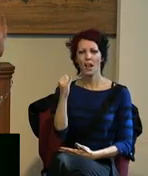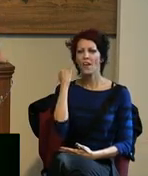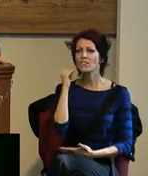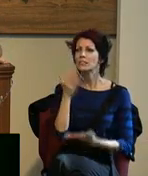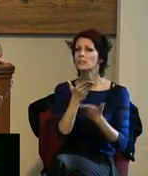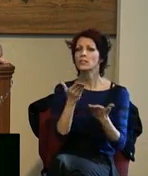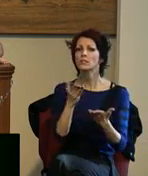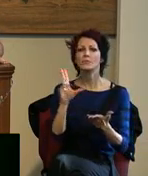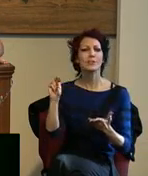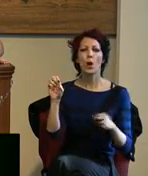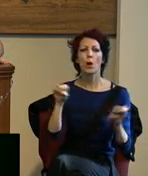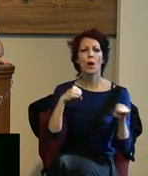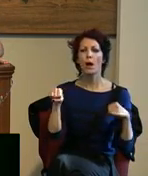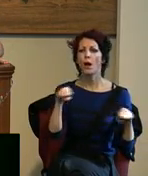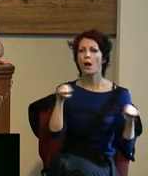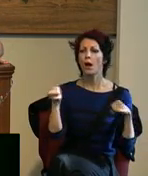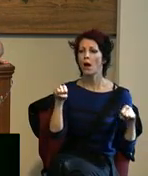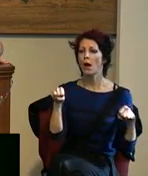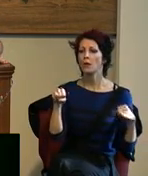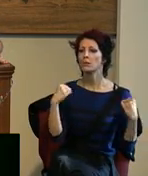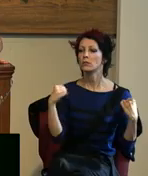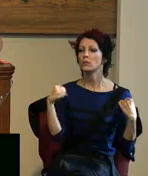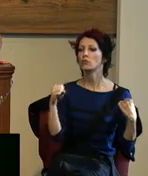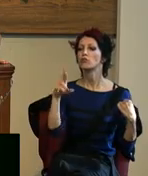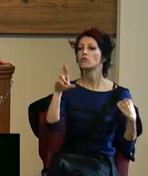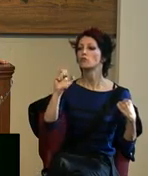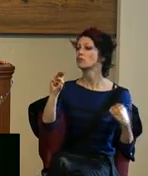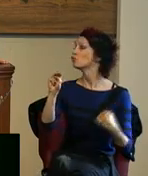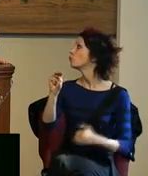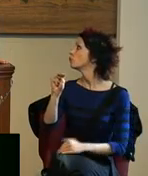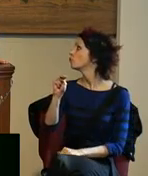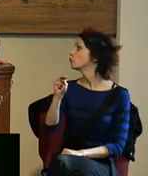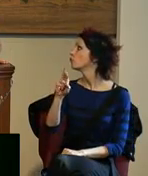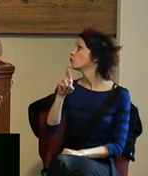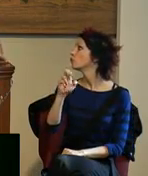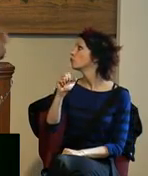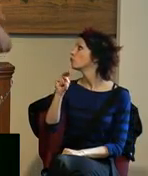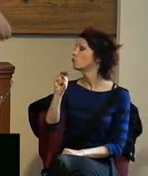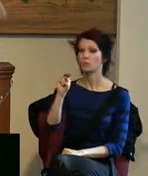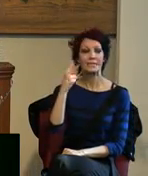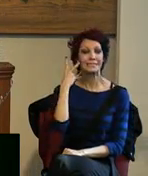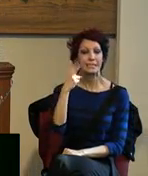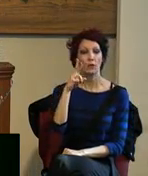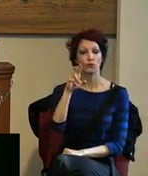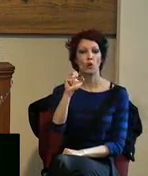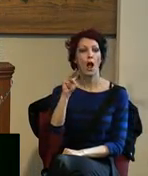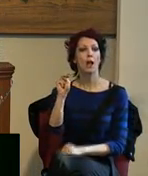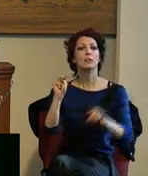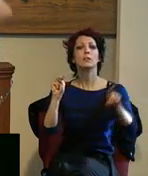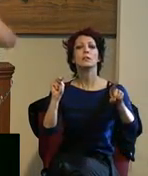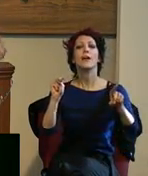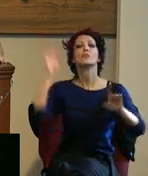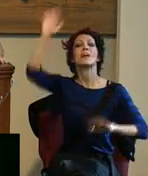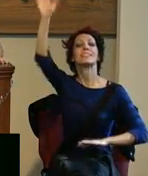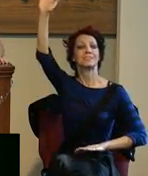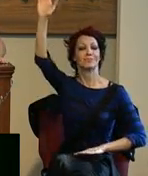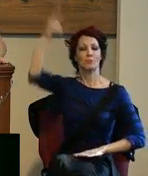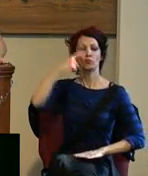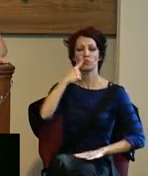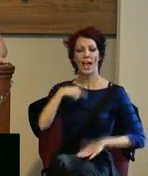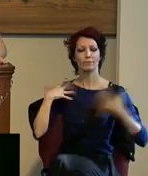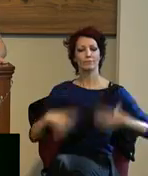getting head shakes maybe he isn't here oh see Ron there he is he's raising his hand he